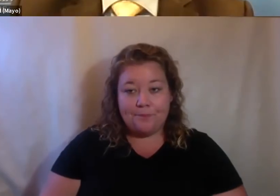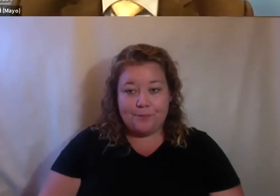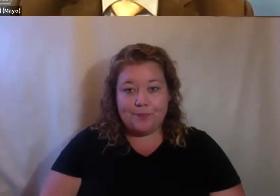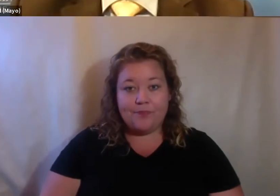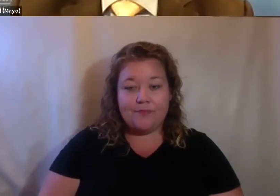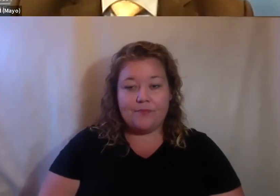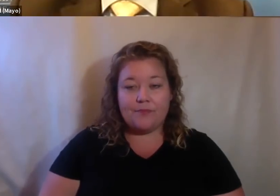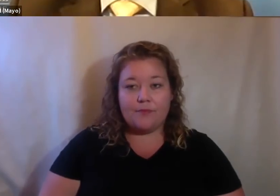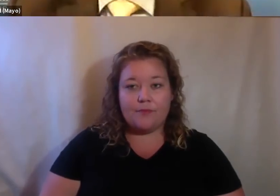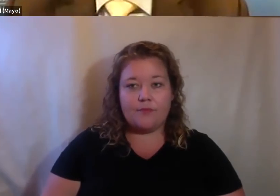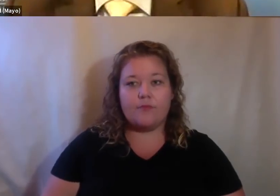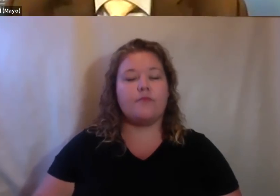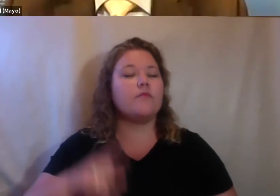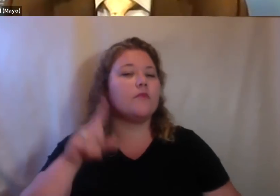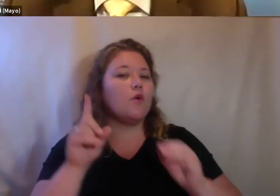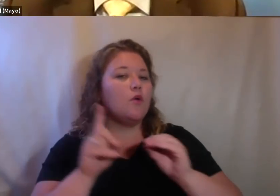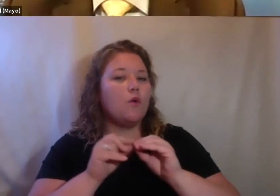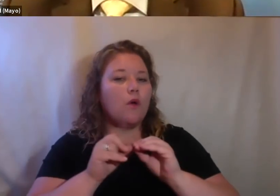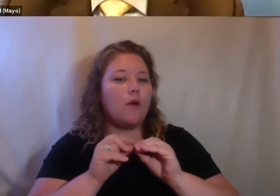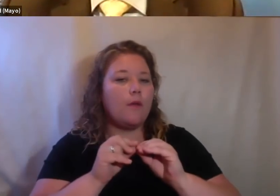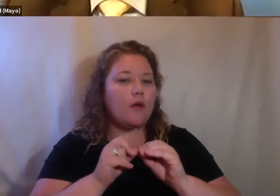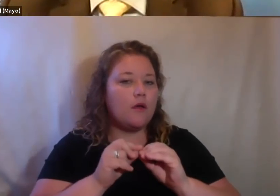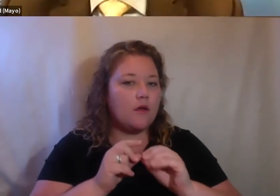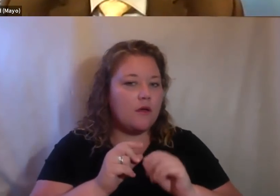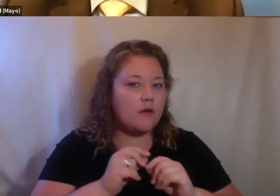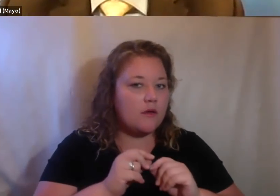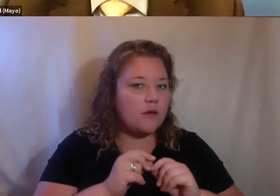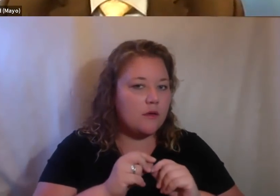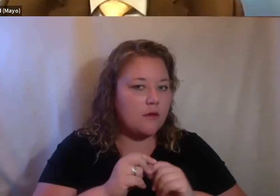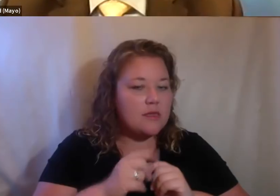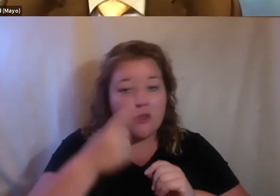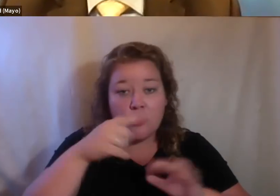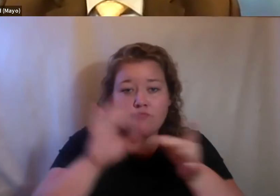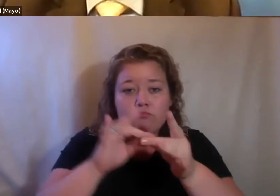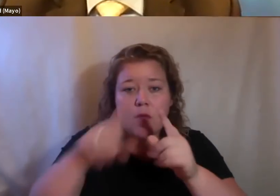And then what more can you tell us about that possible reinfection case?